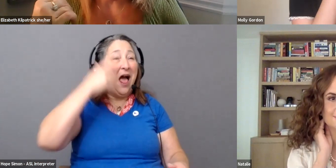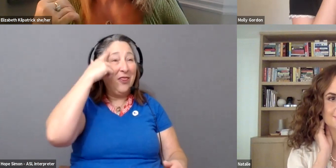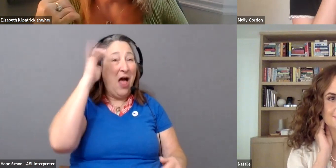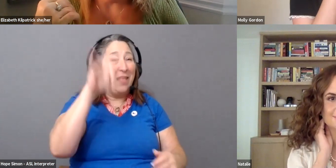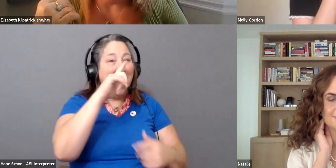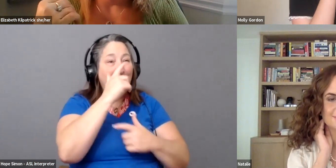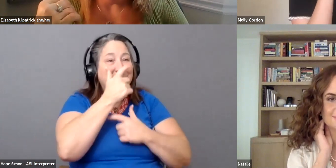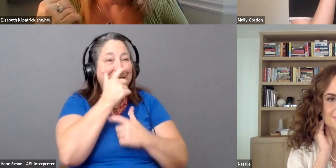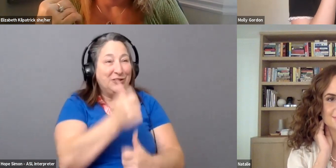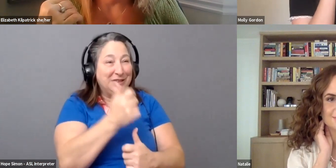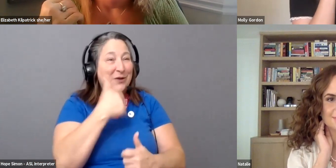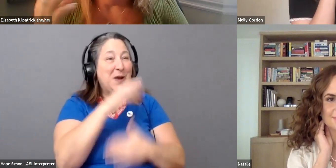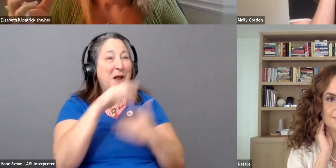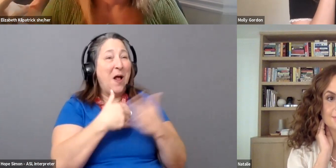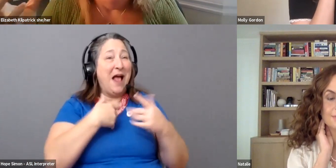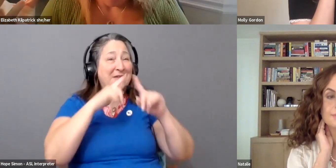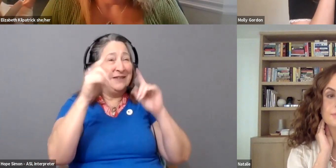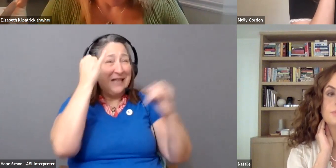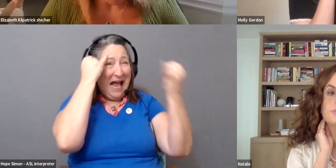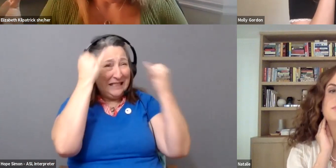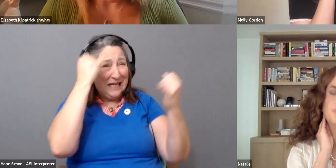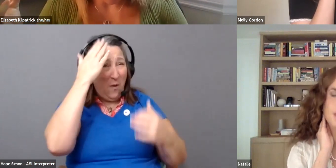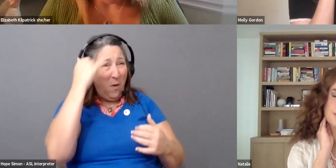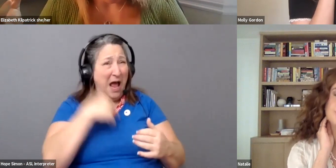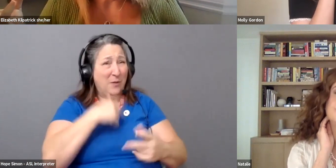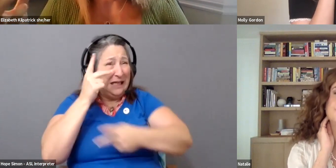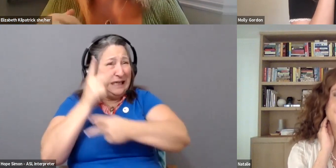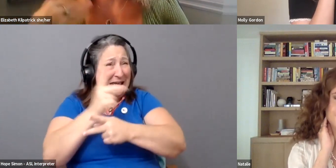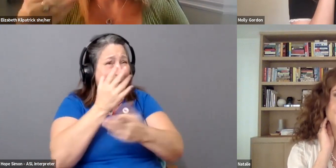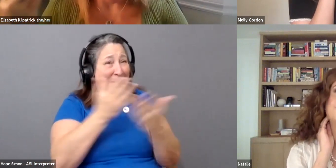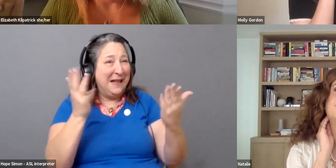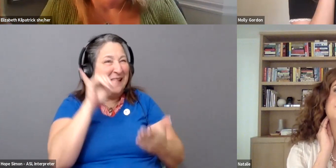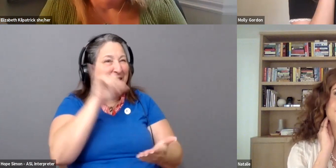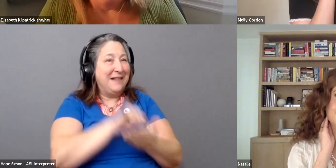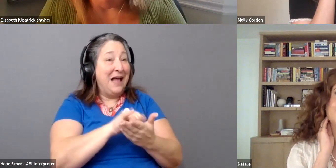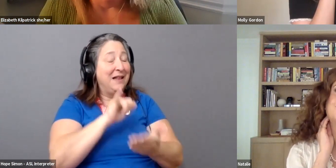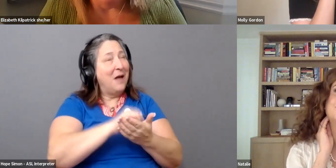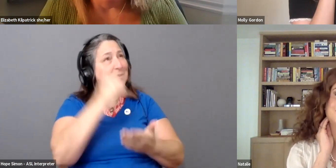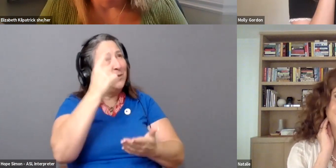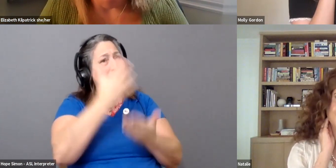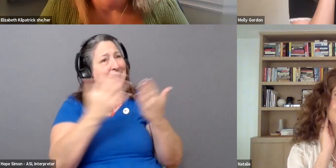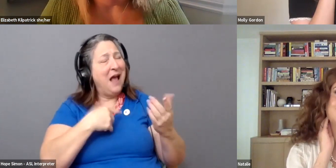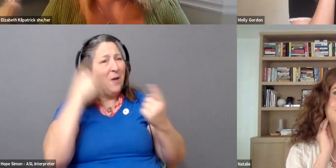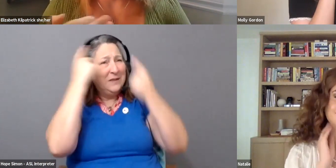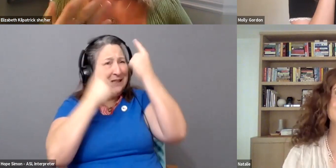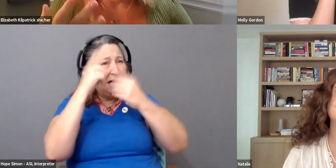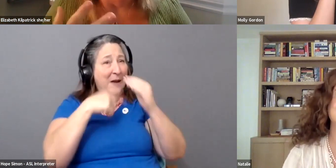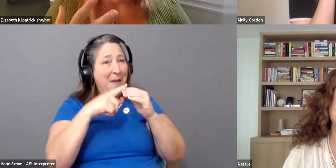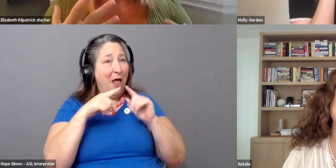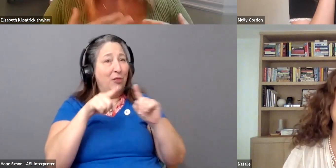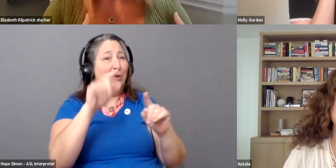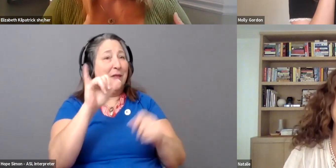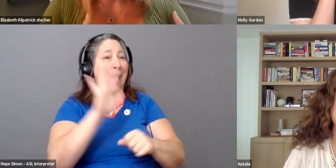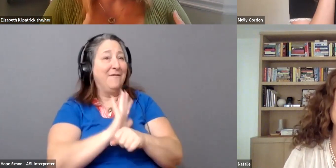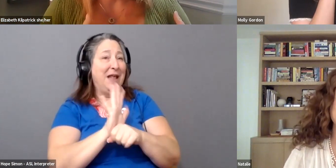we all have sort of a different idea of why we hold on to things like that. That was one of the things that I was thinking about through that